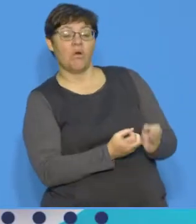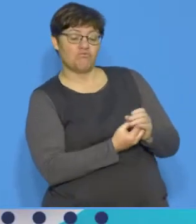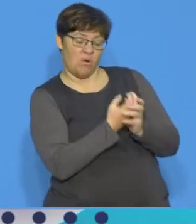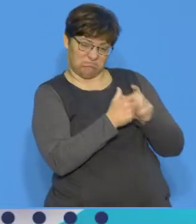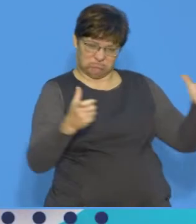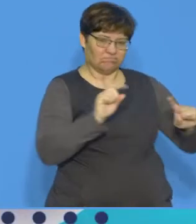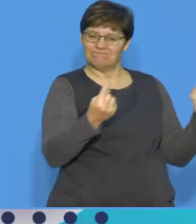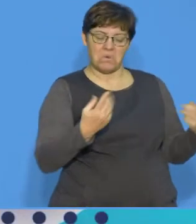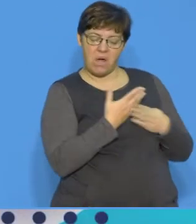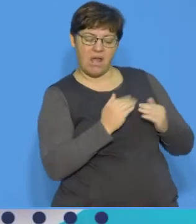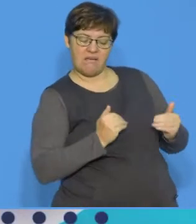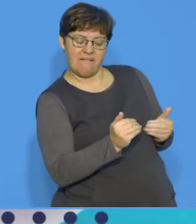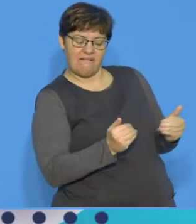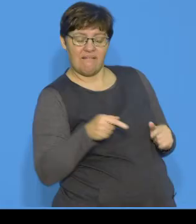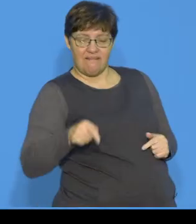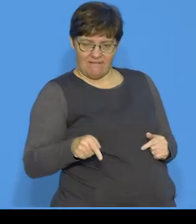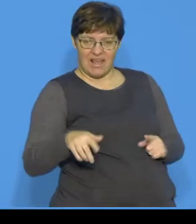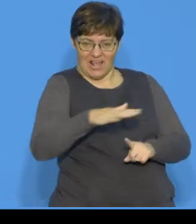rate down.